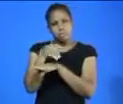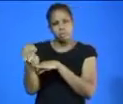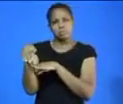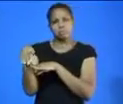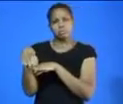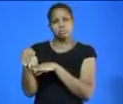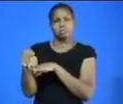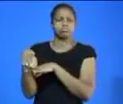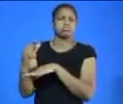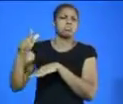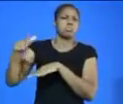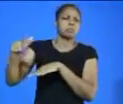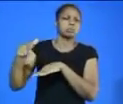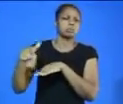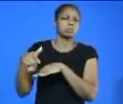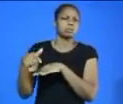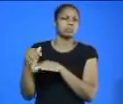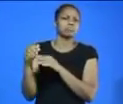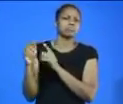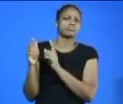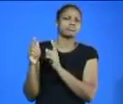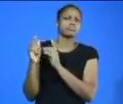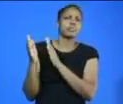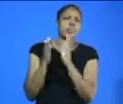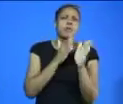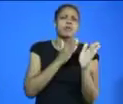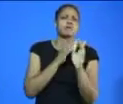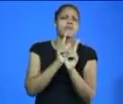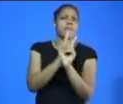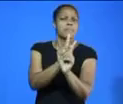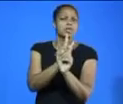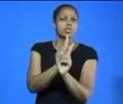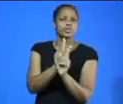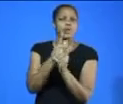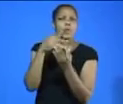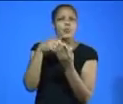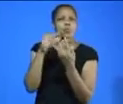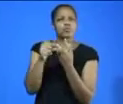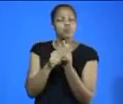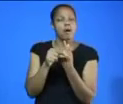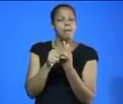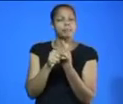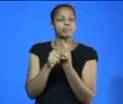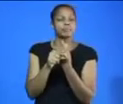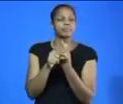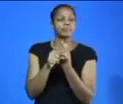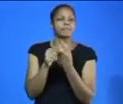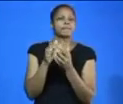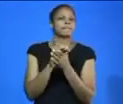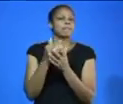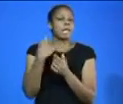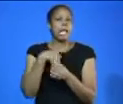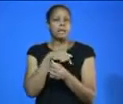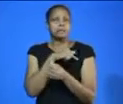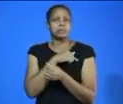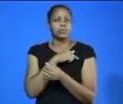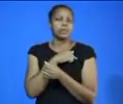preparation for the mentorship program. I'll share with you those programs as we